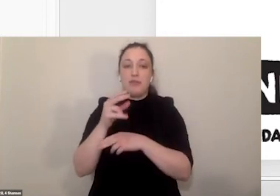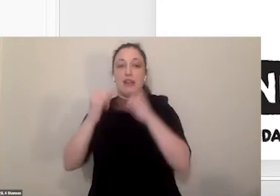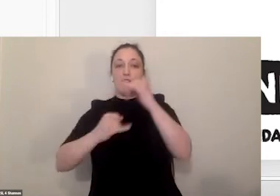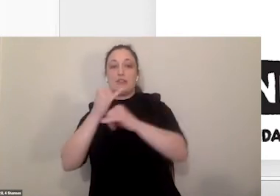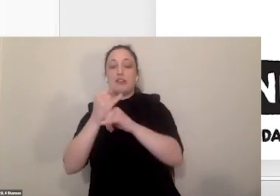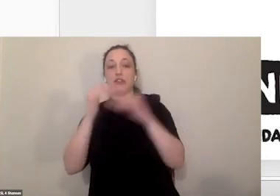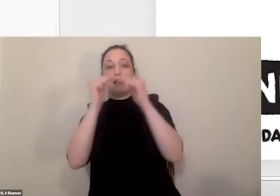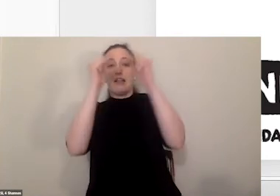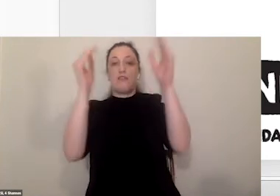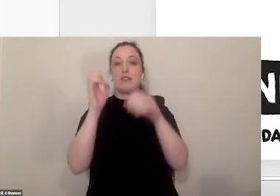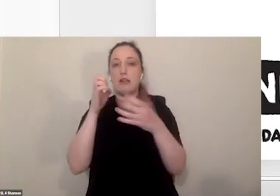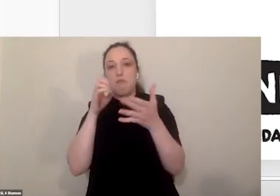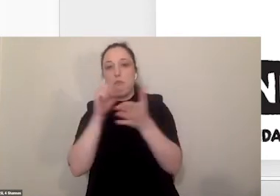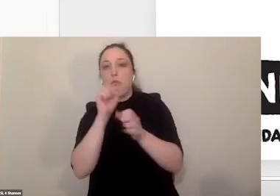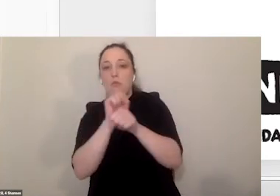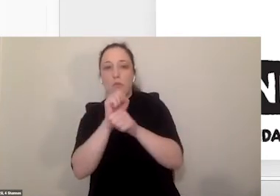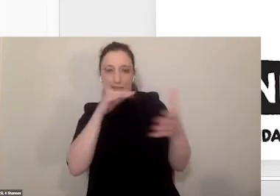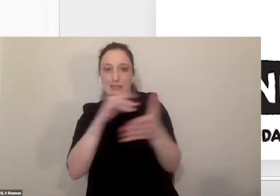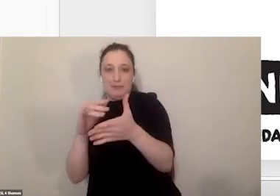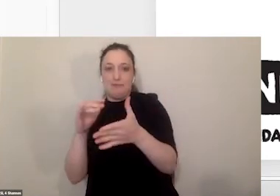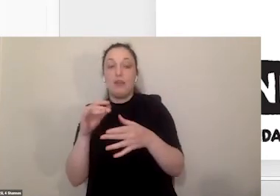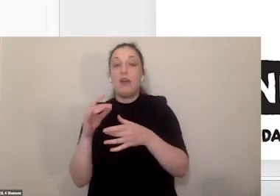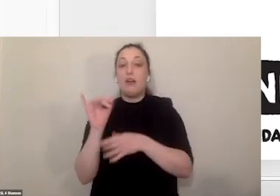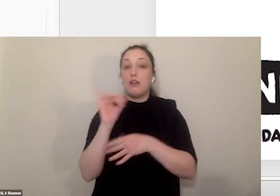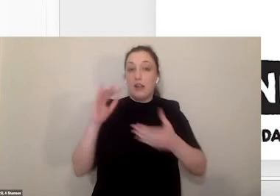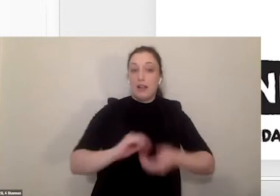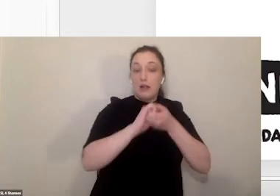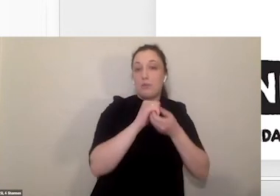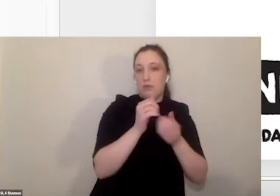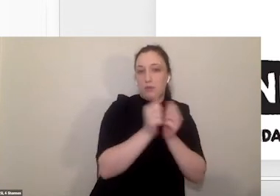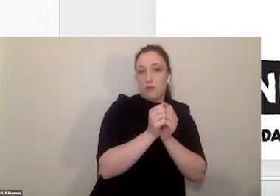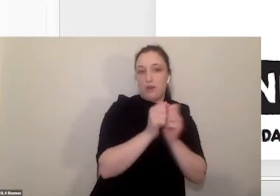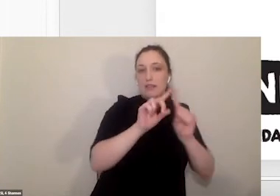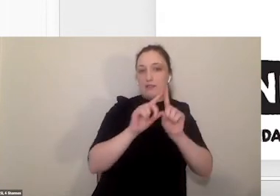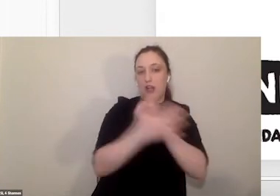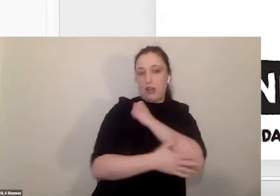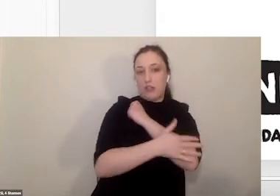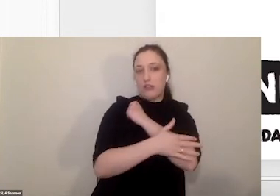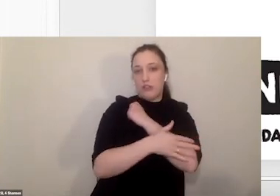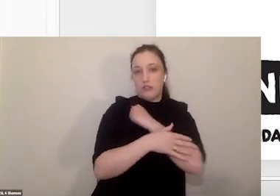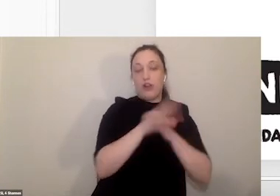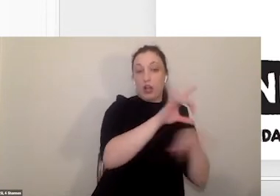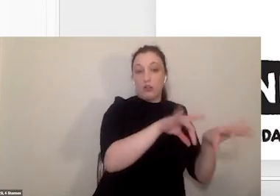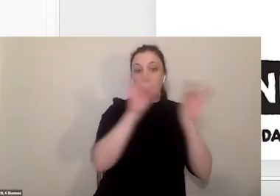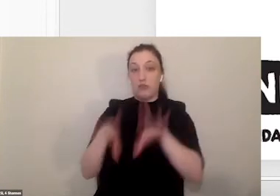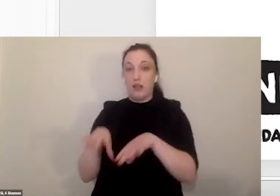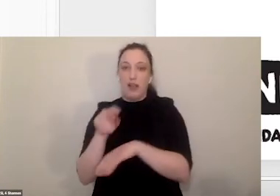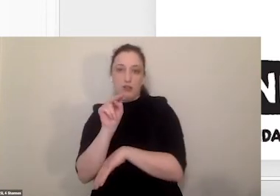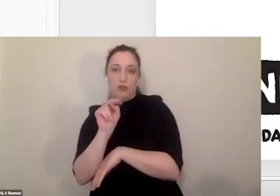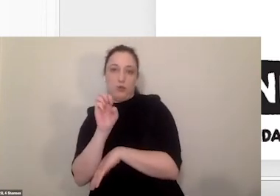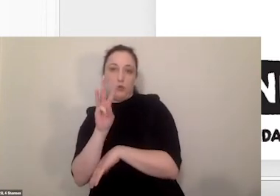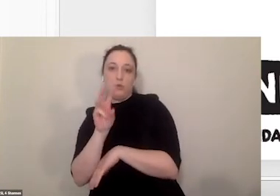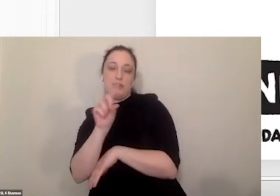in our collaborating countries, Australia and New Zealand. We recently got word that ESDC is going to fund us to do a return